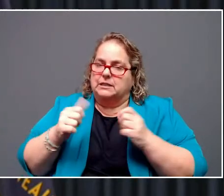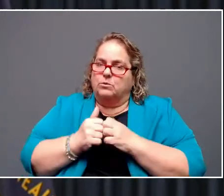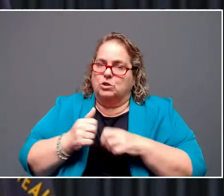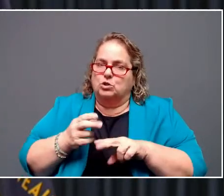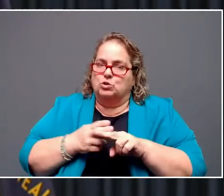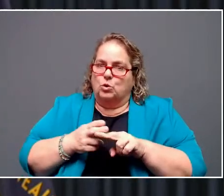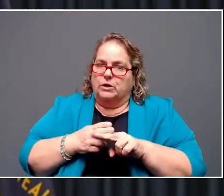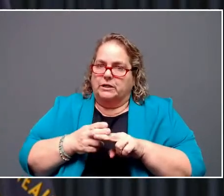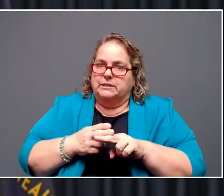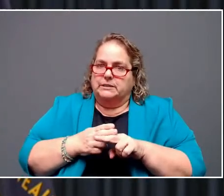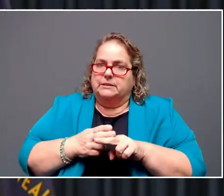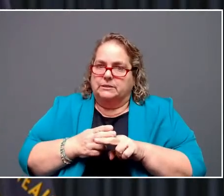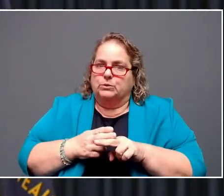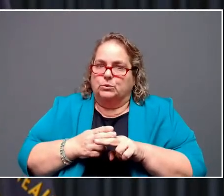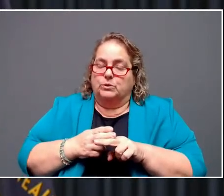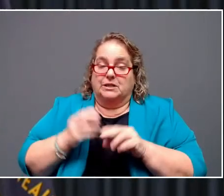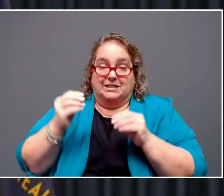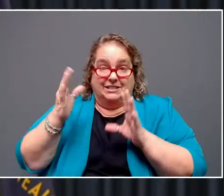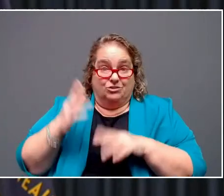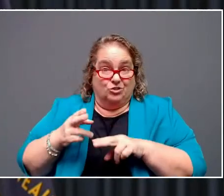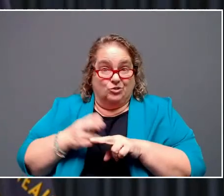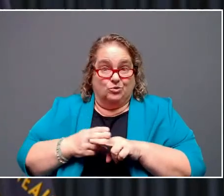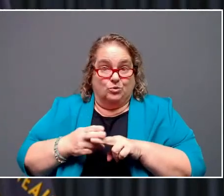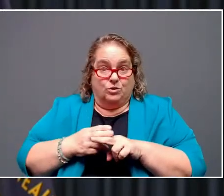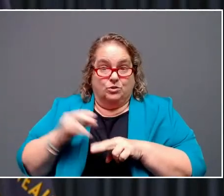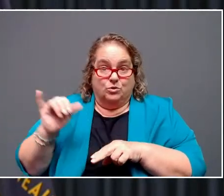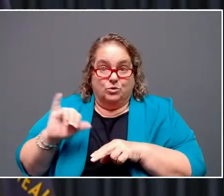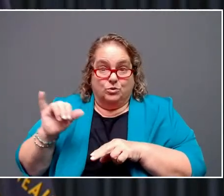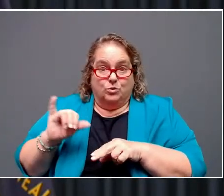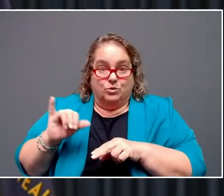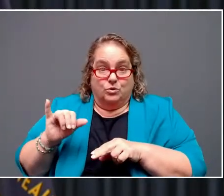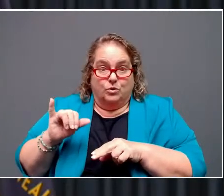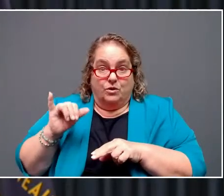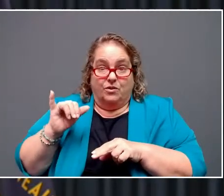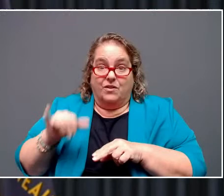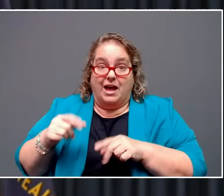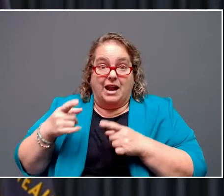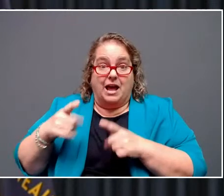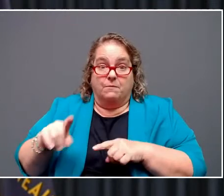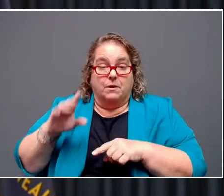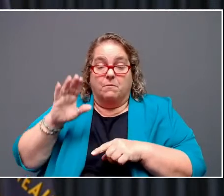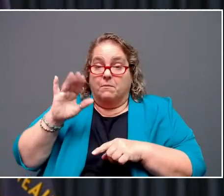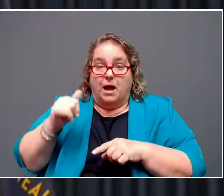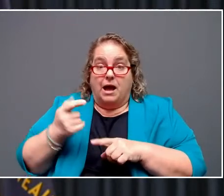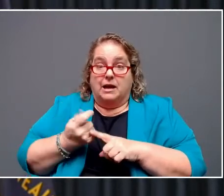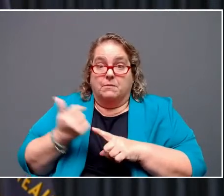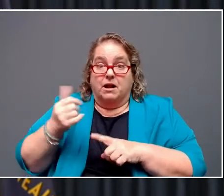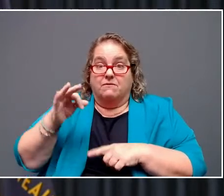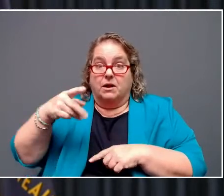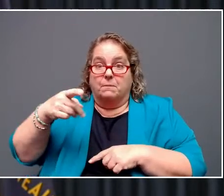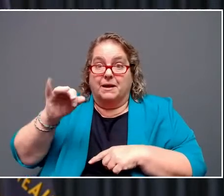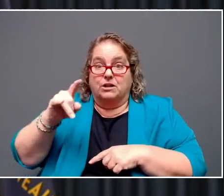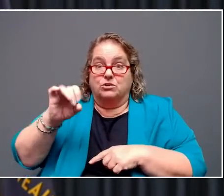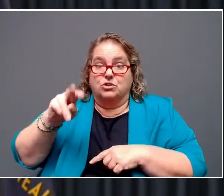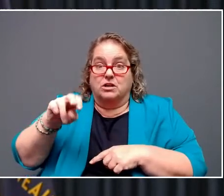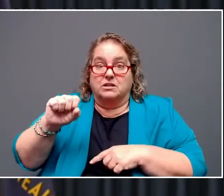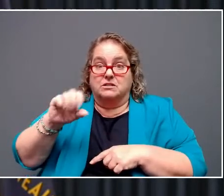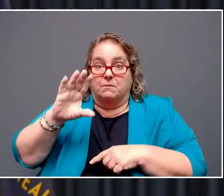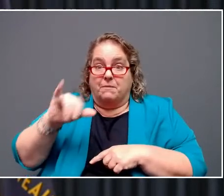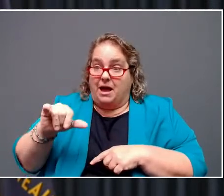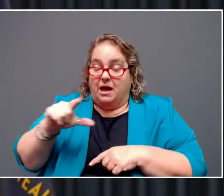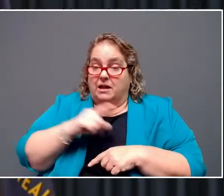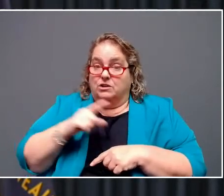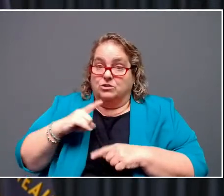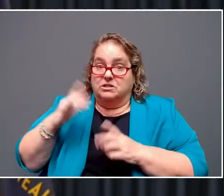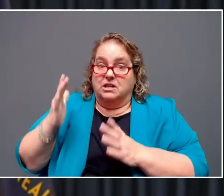with a teacher shortage that has been brought about by the elimination of pensions by the General Assembly. That's a huge benefit.